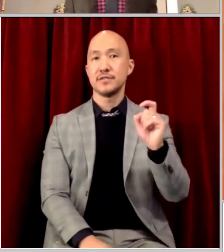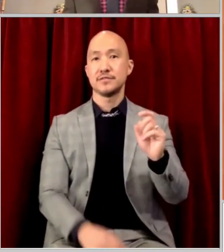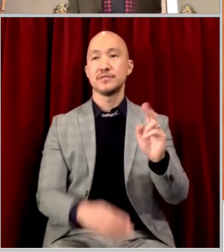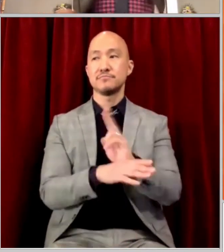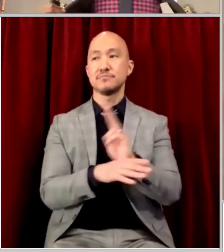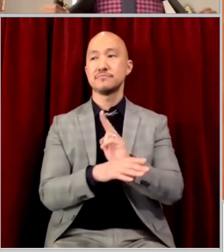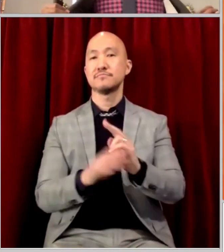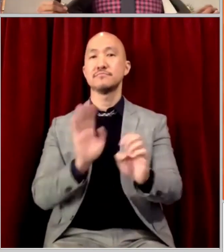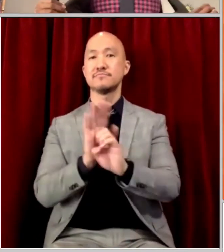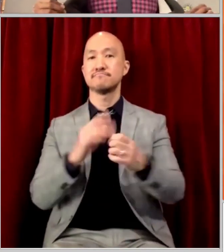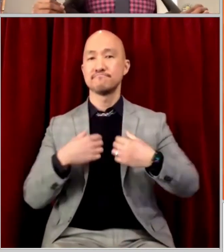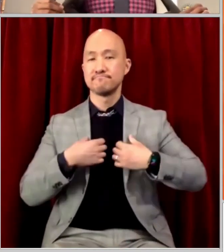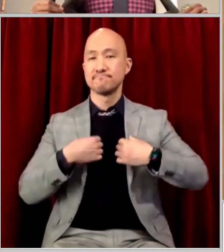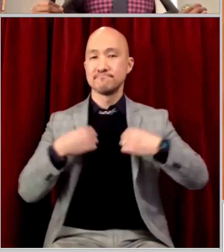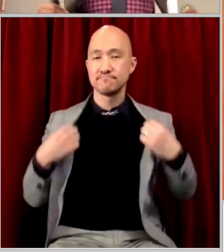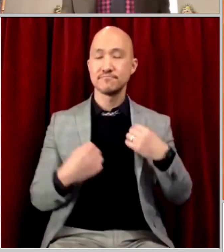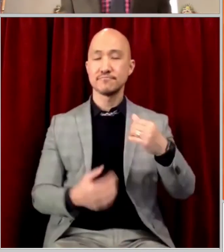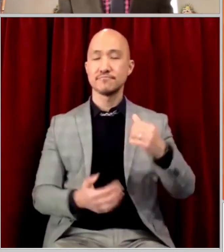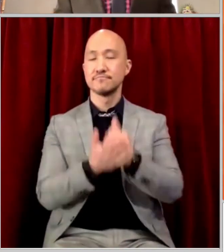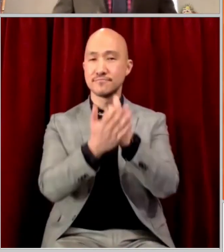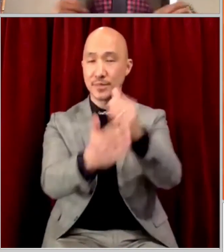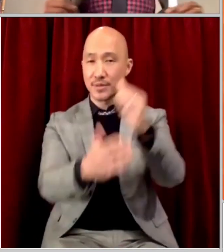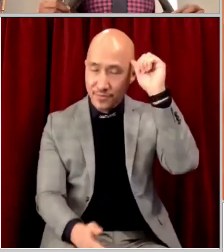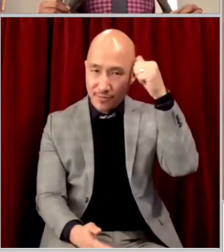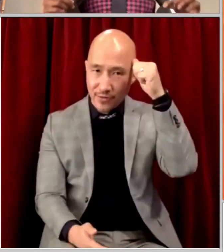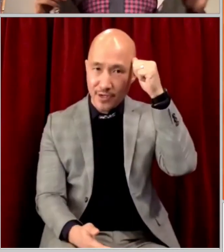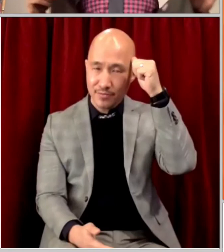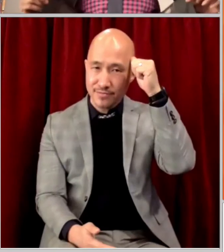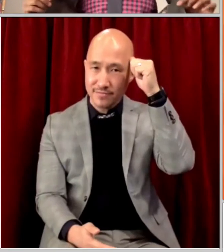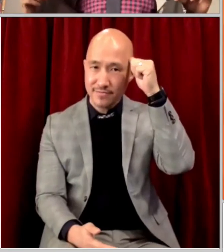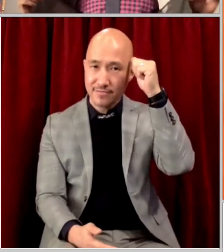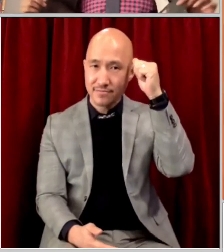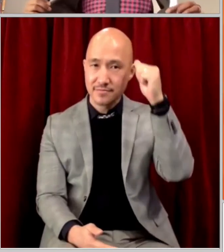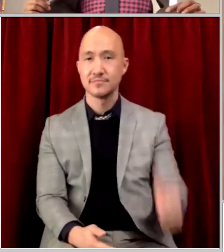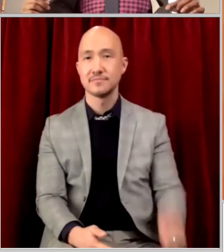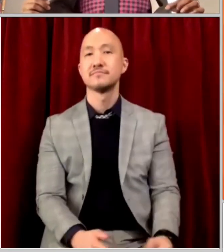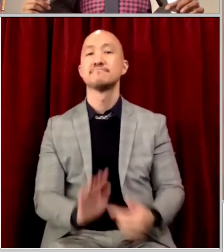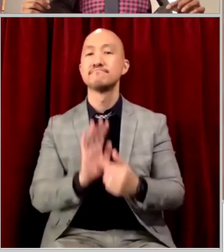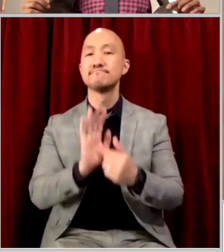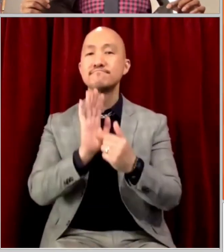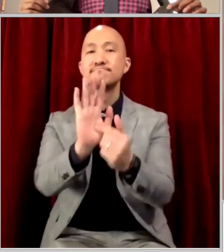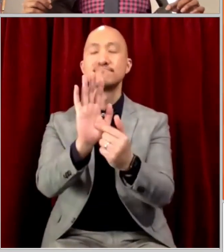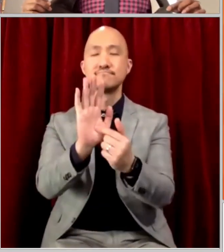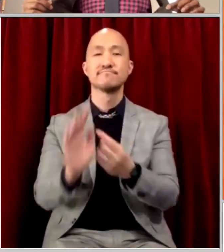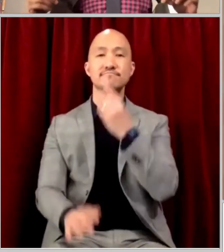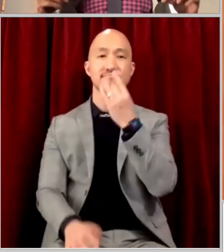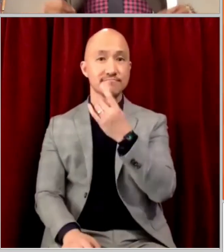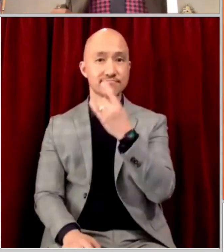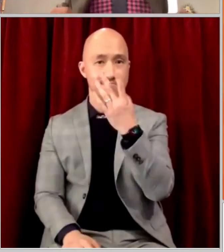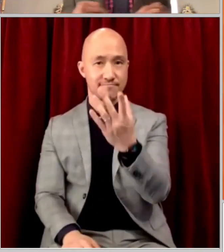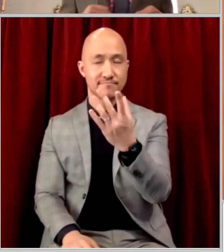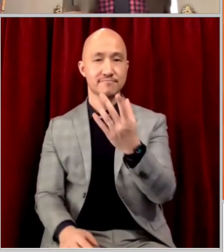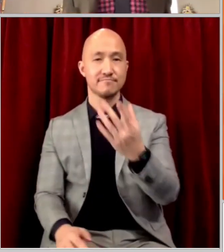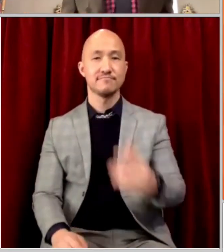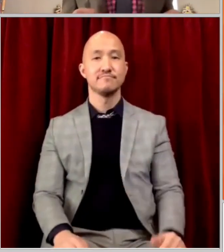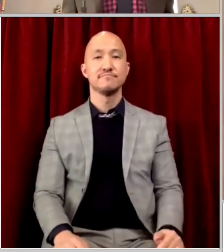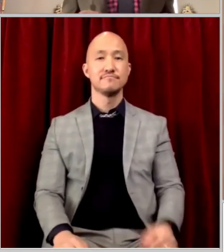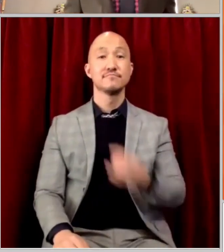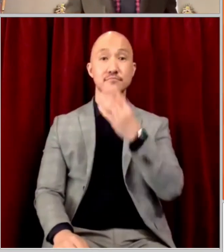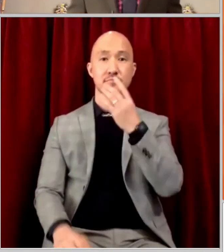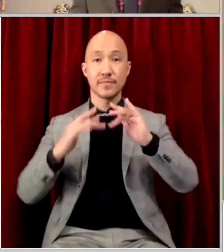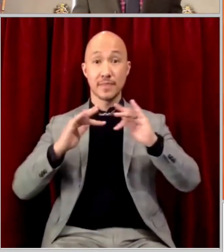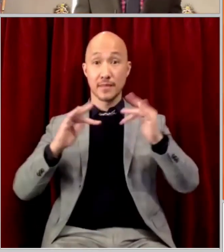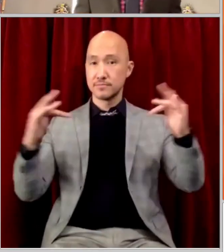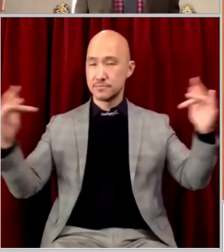shining, do it. But let your light shine, right? The challenge still remains the